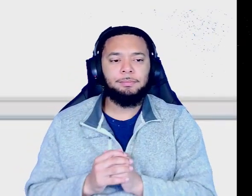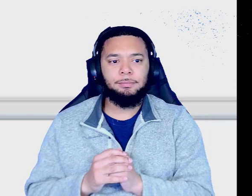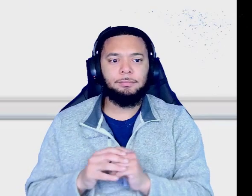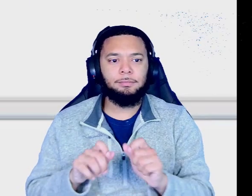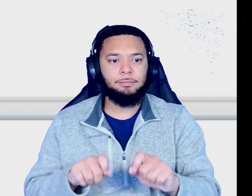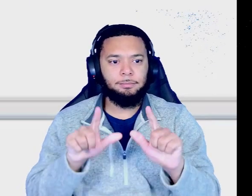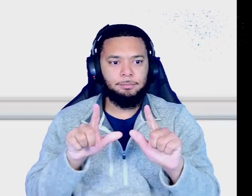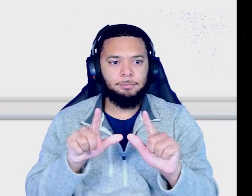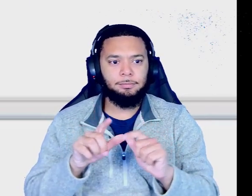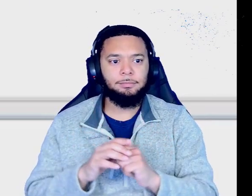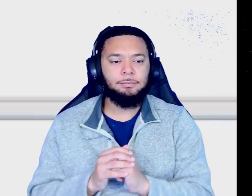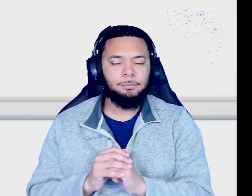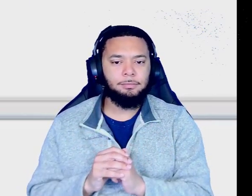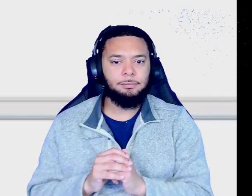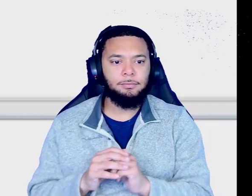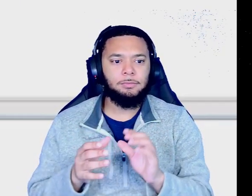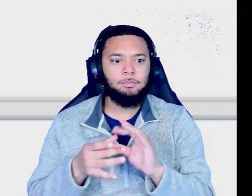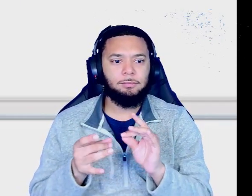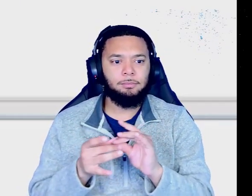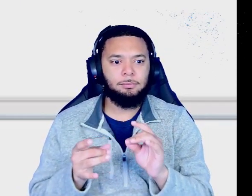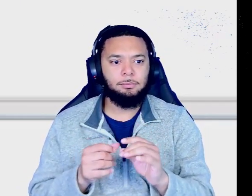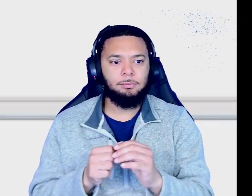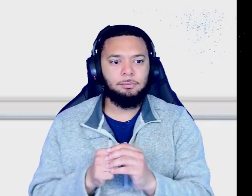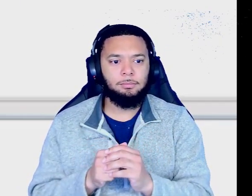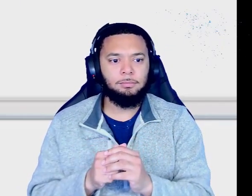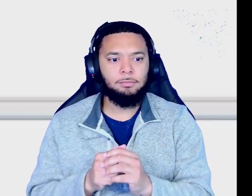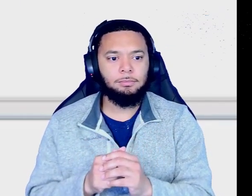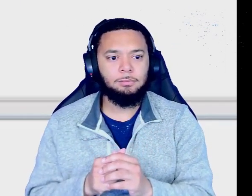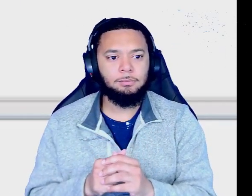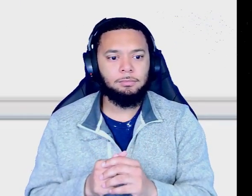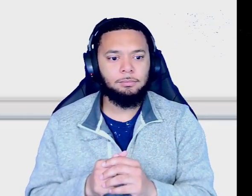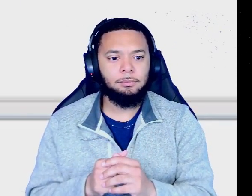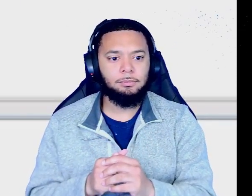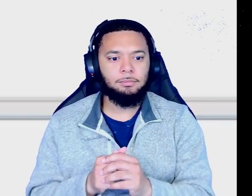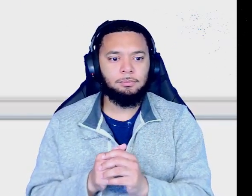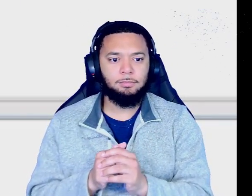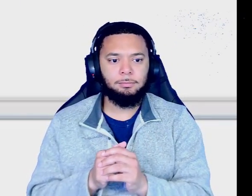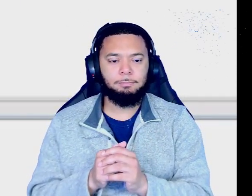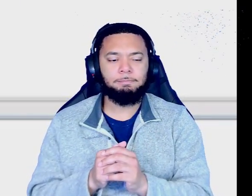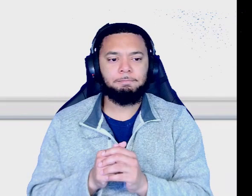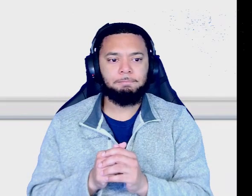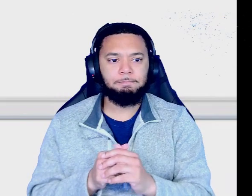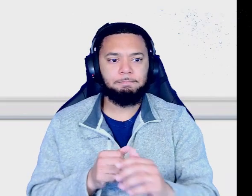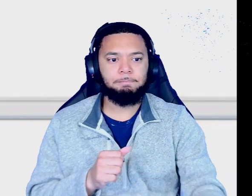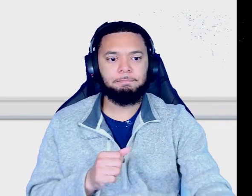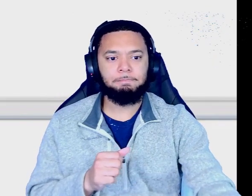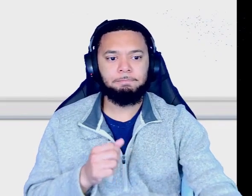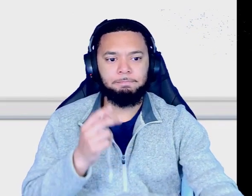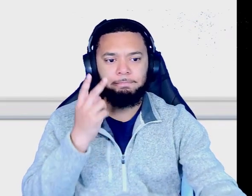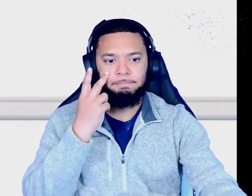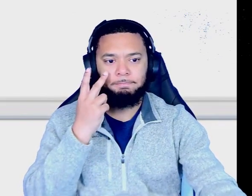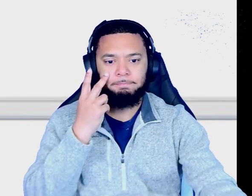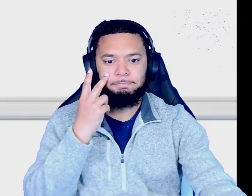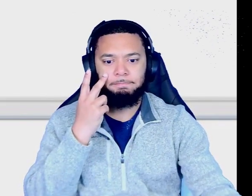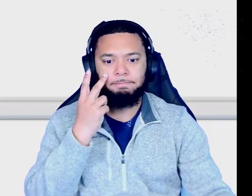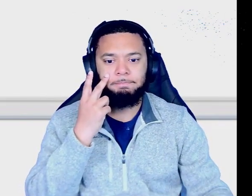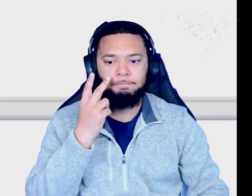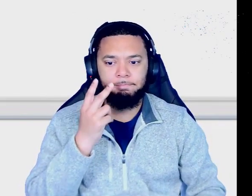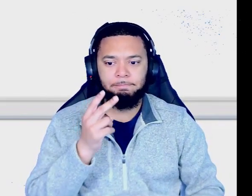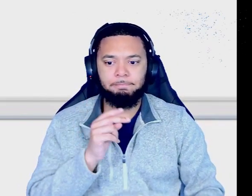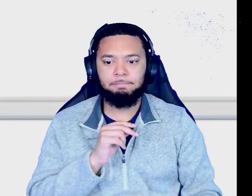message. So now, and that's all in caps, I end my parenthesis, I end with